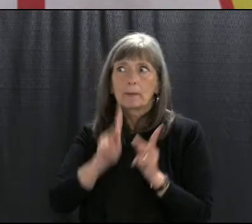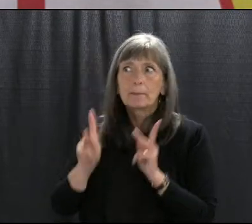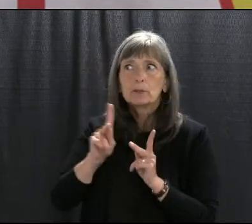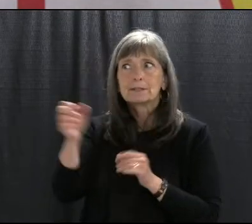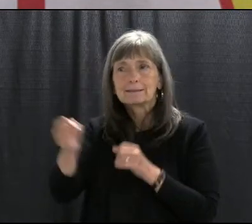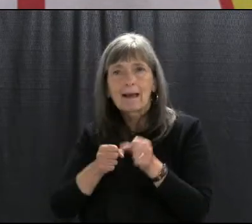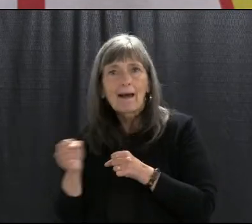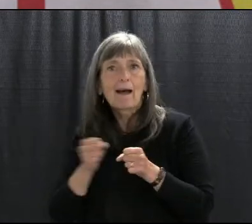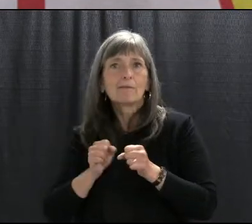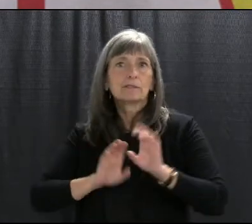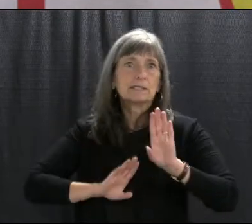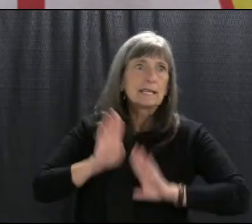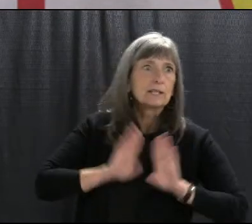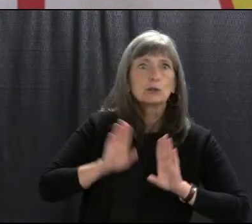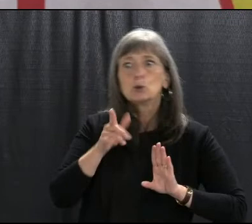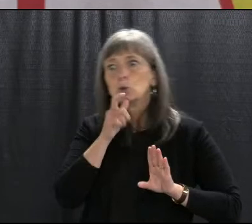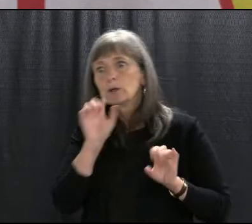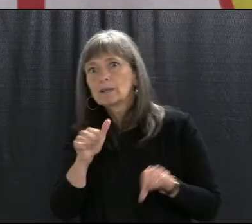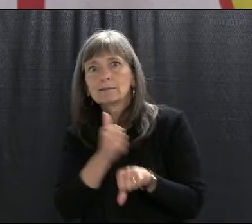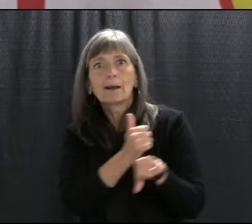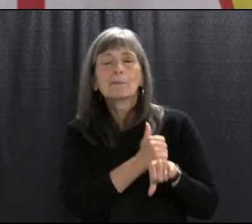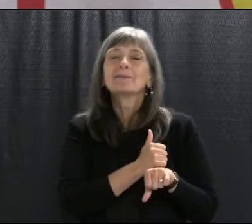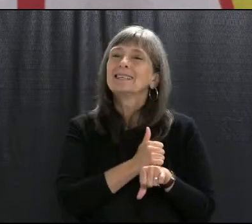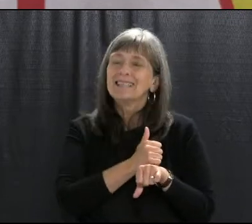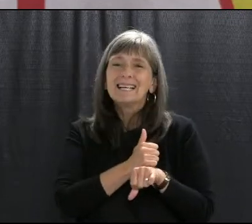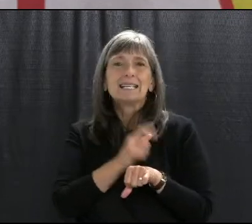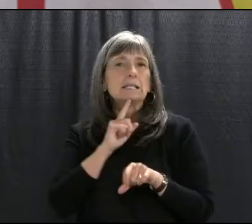measurement and centralize intake.